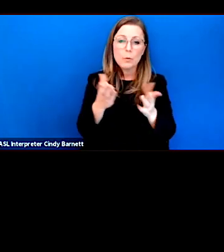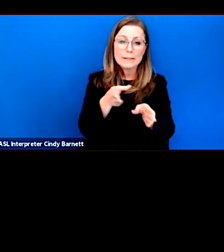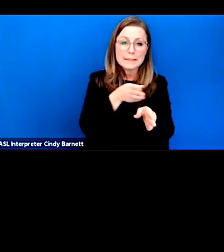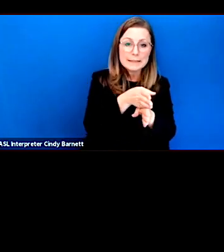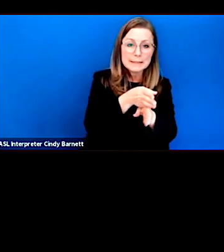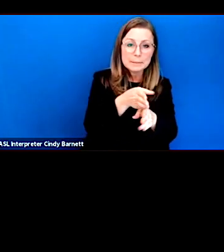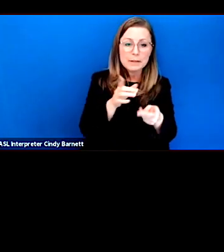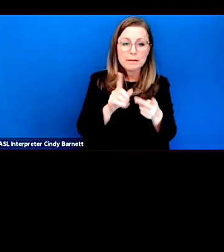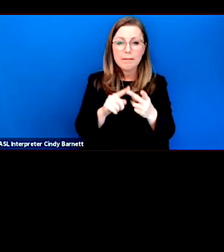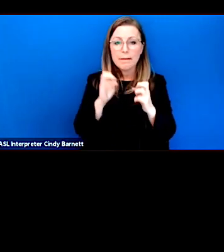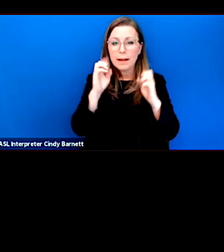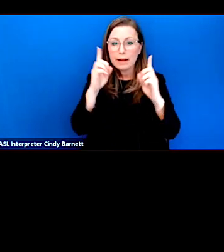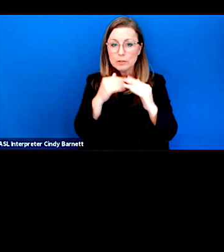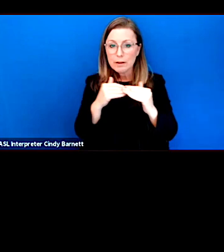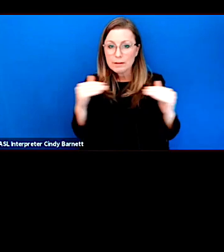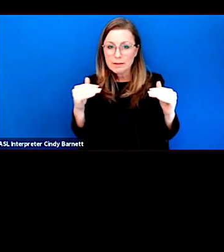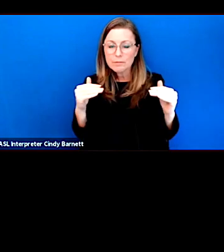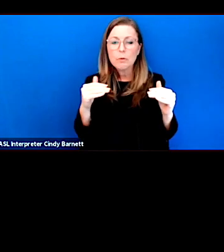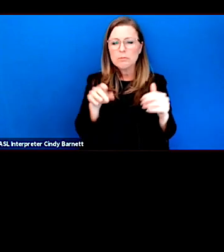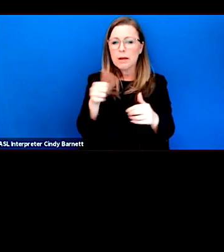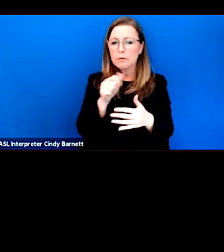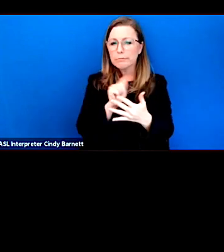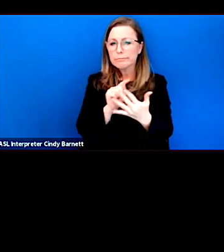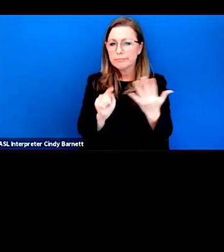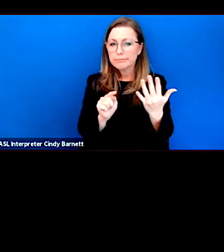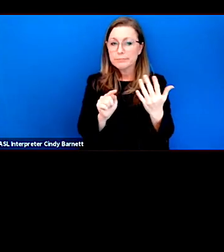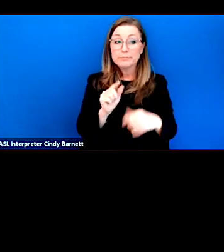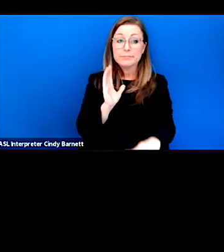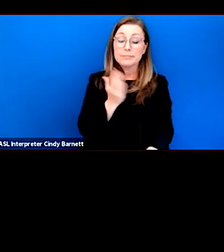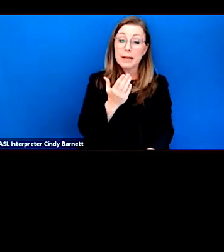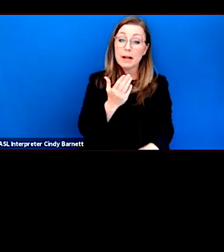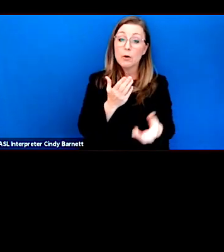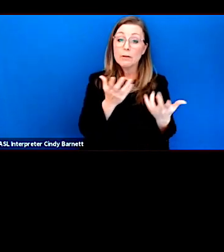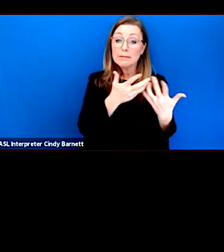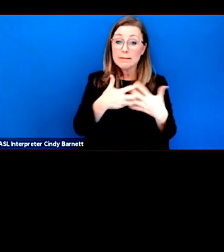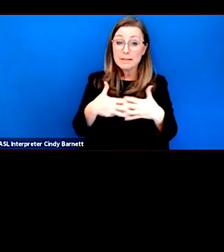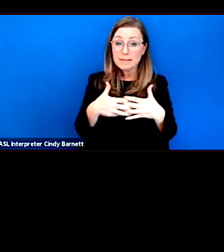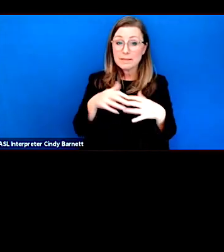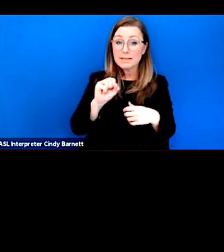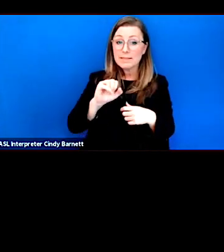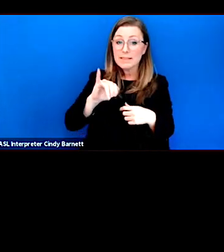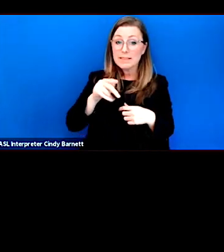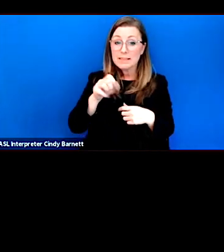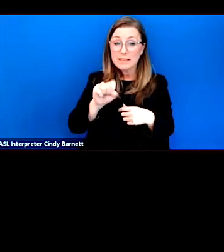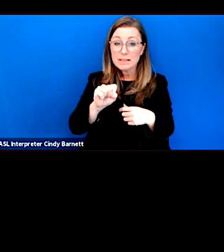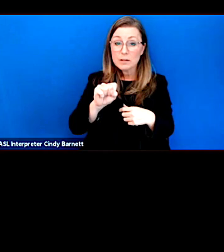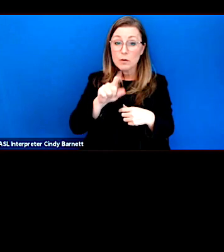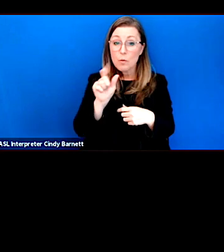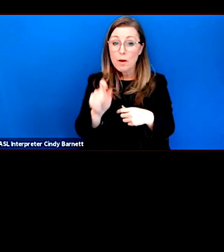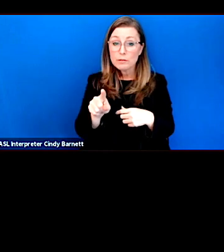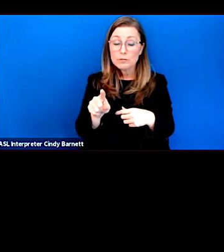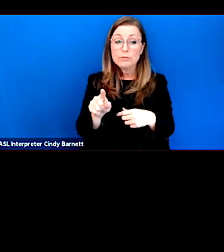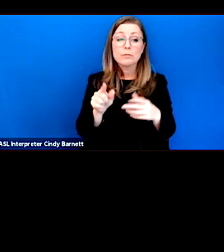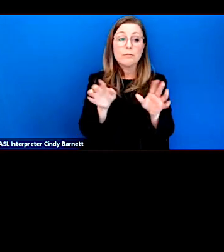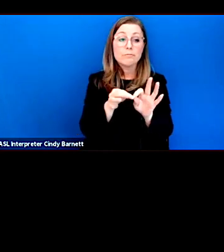The synthesis question is, what factors influence women of color's